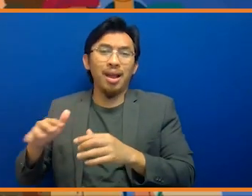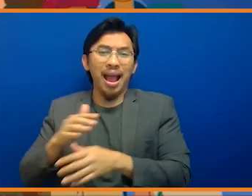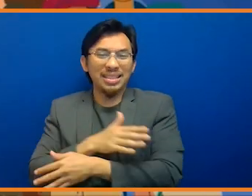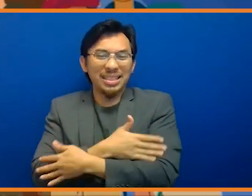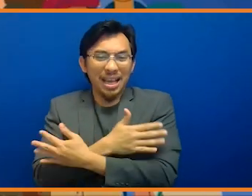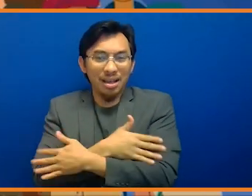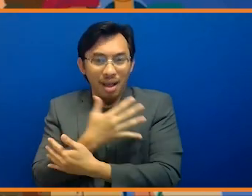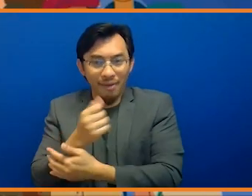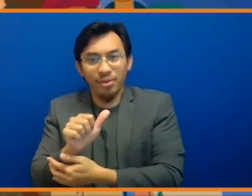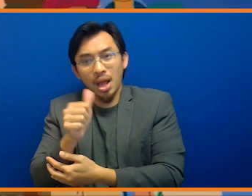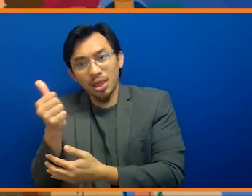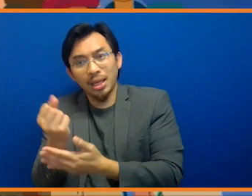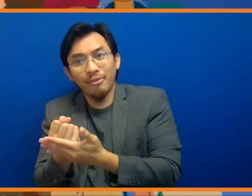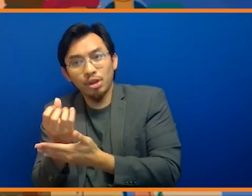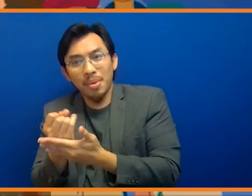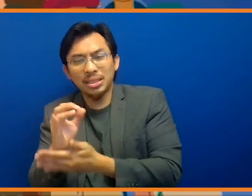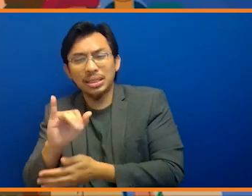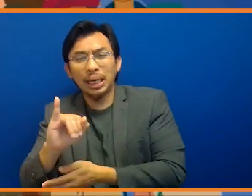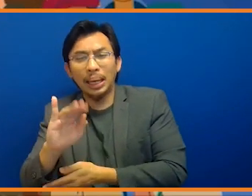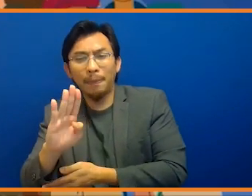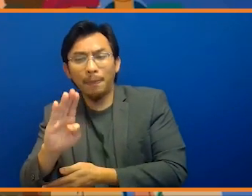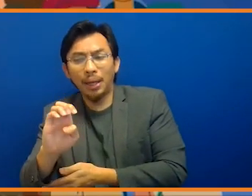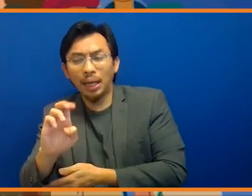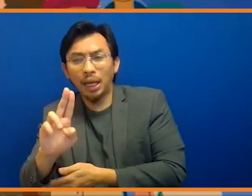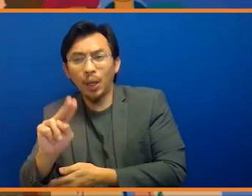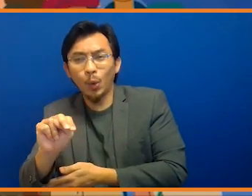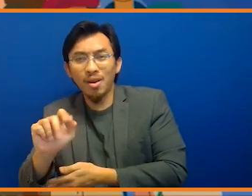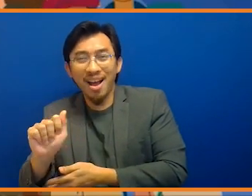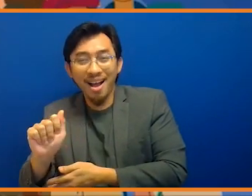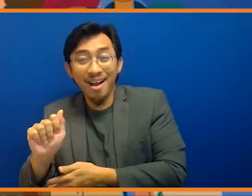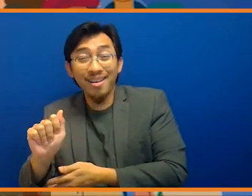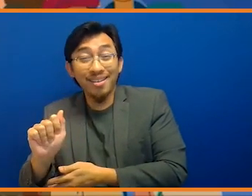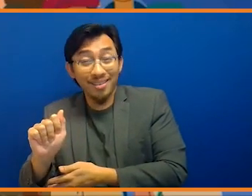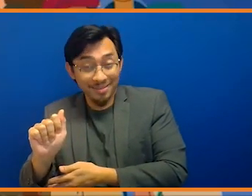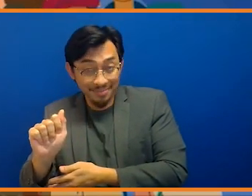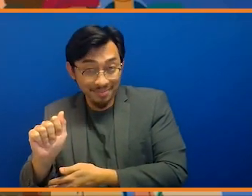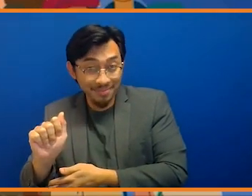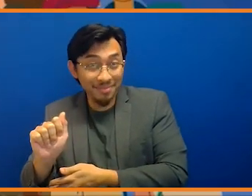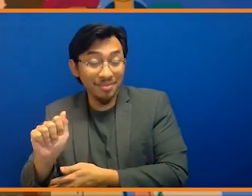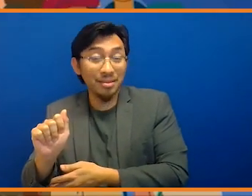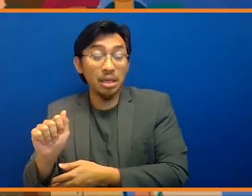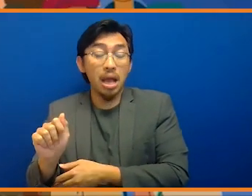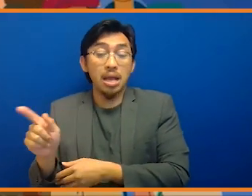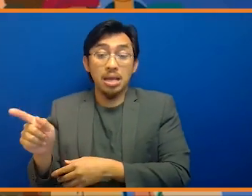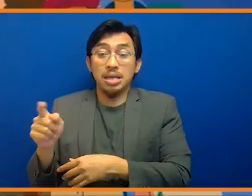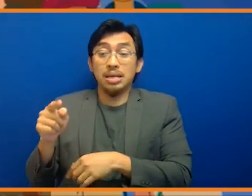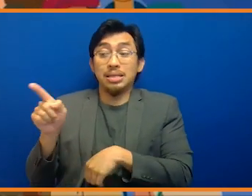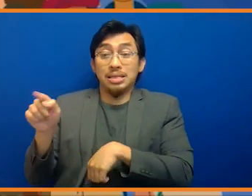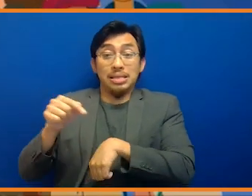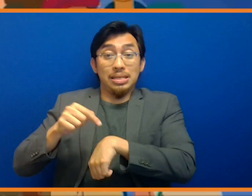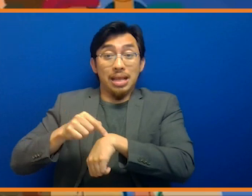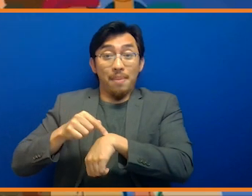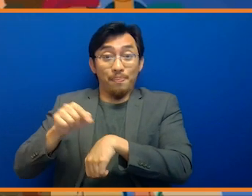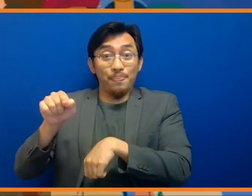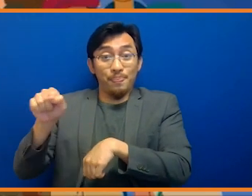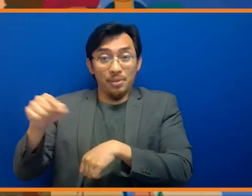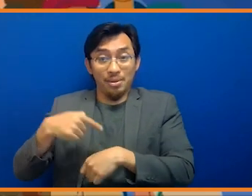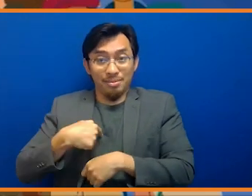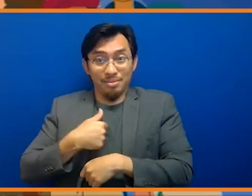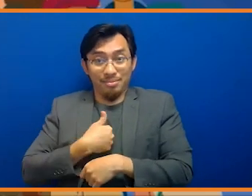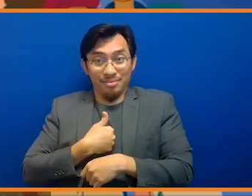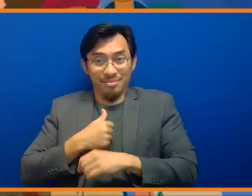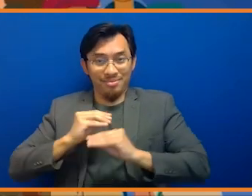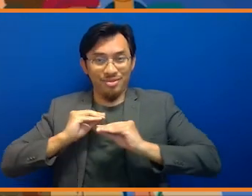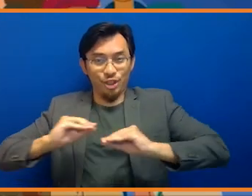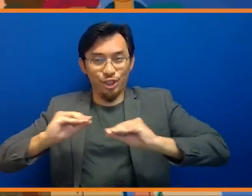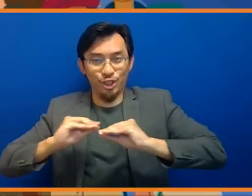have another information like Ibana. Yeah, at that time, even myself